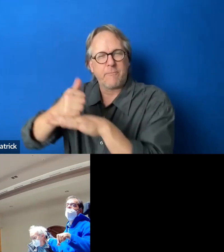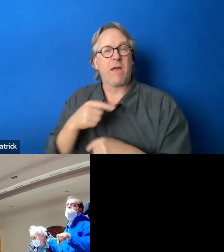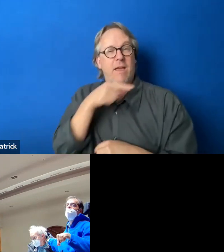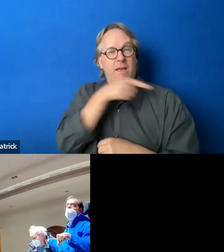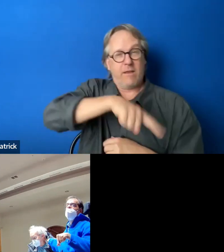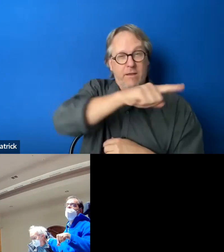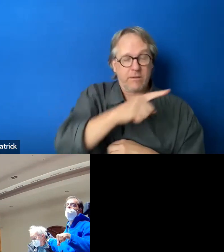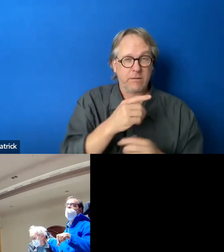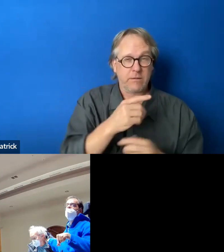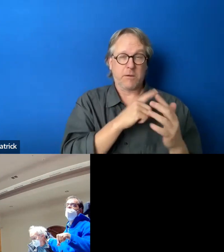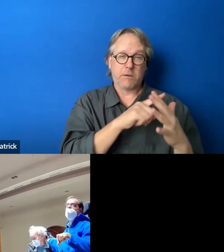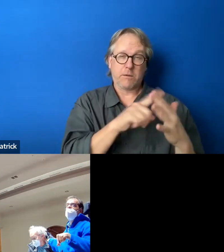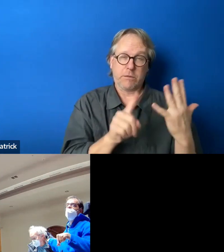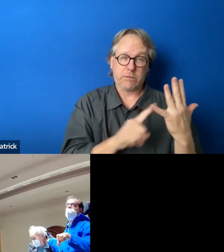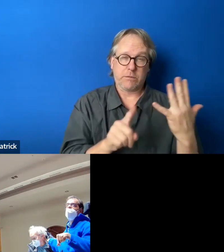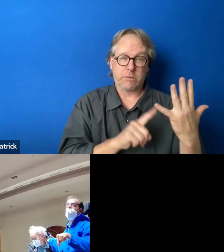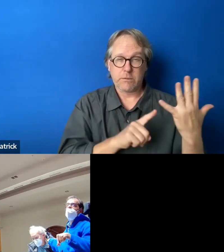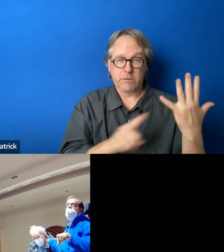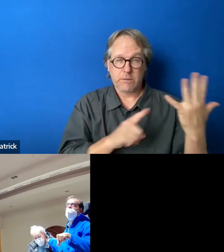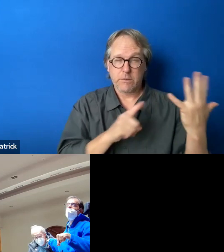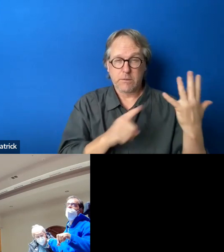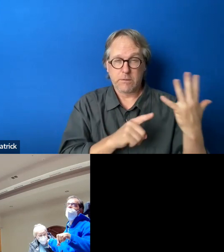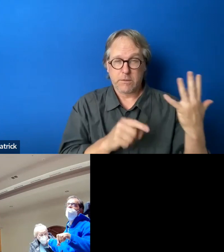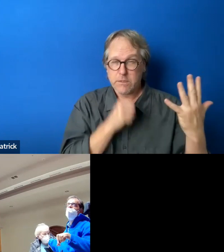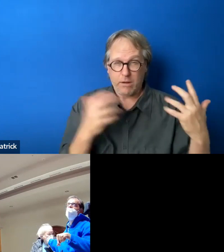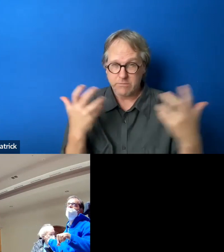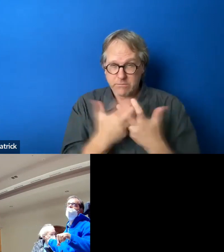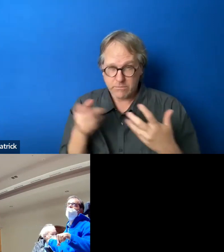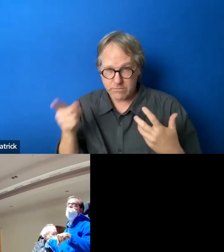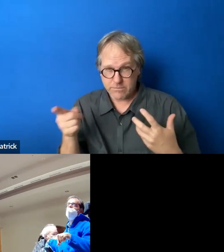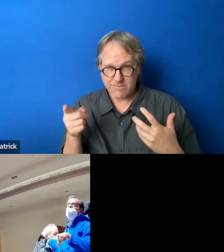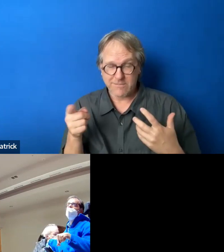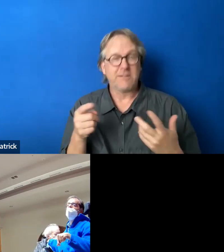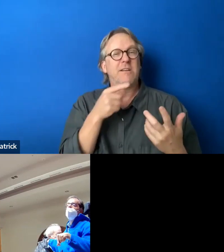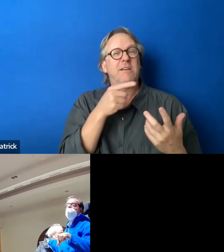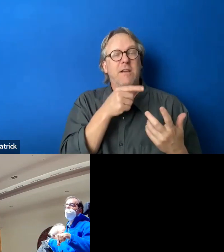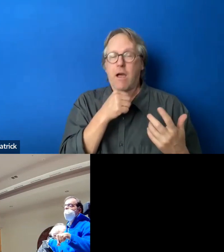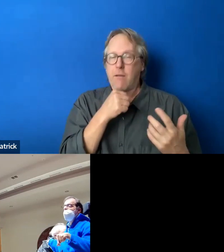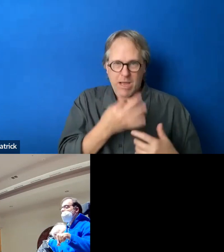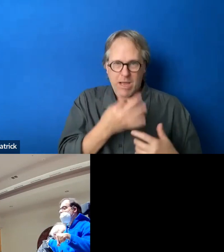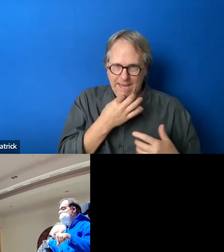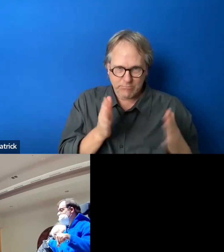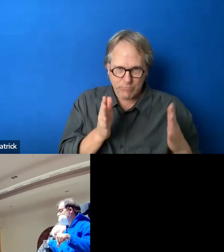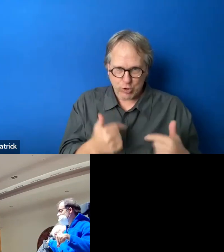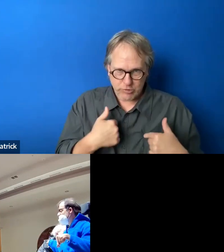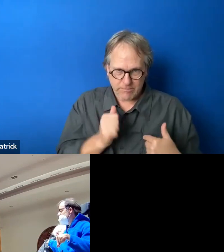Now, like I say, I am not an expert on this at all. I know